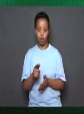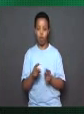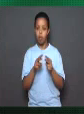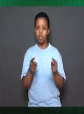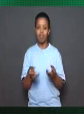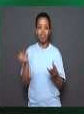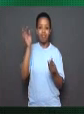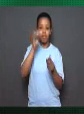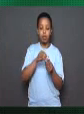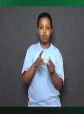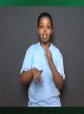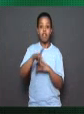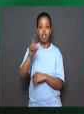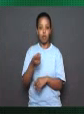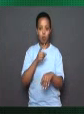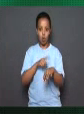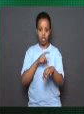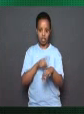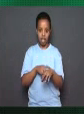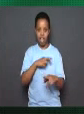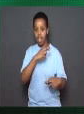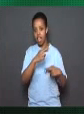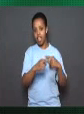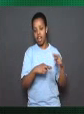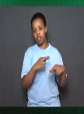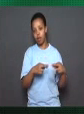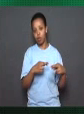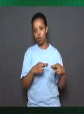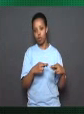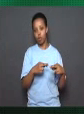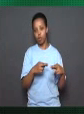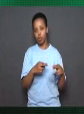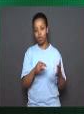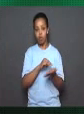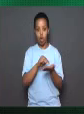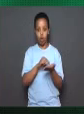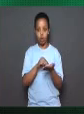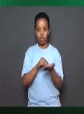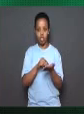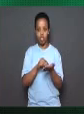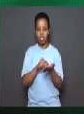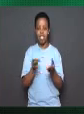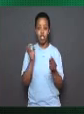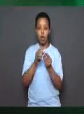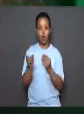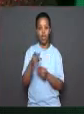raised, particles of the reactant are given more kinetic